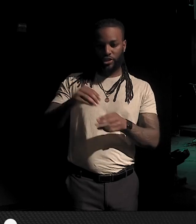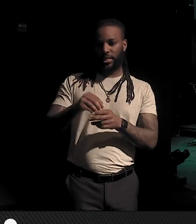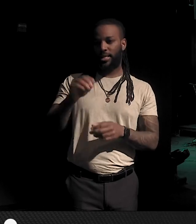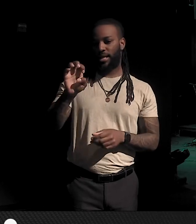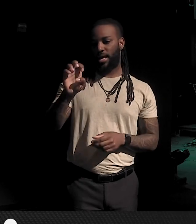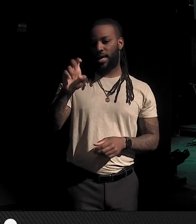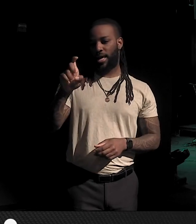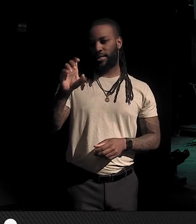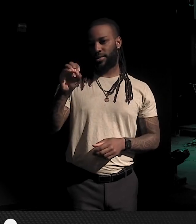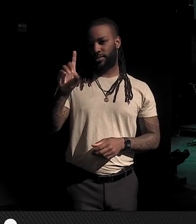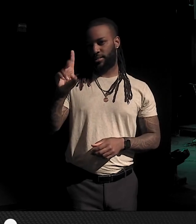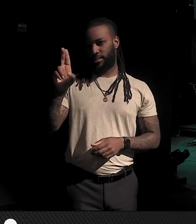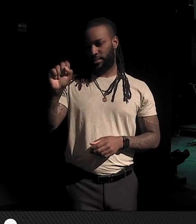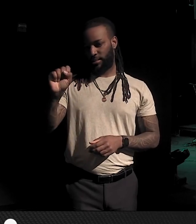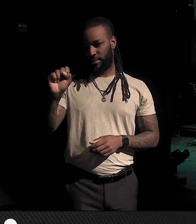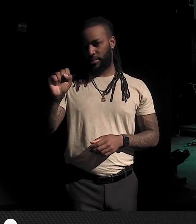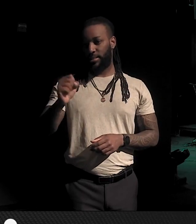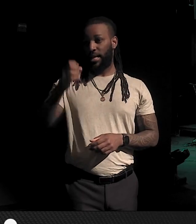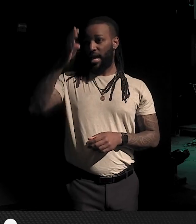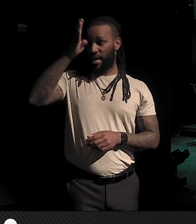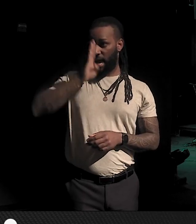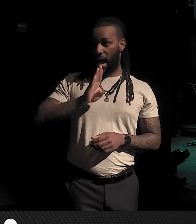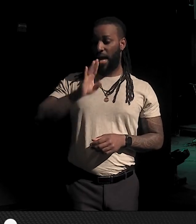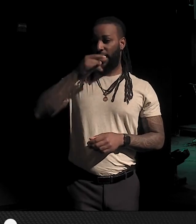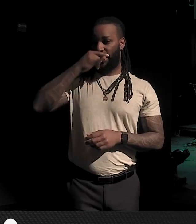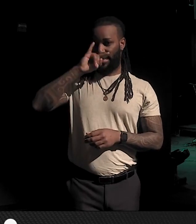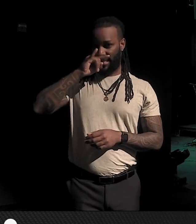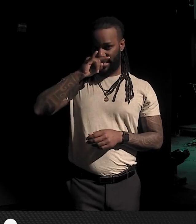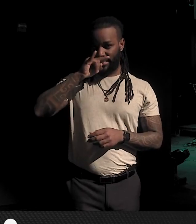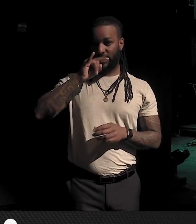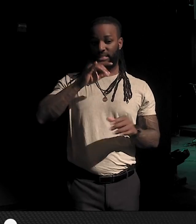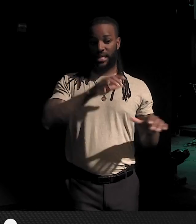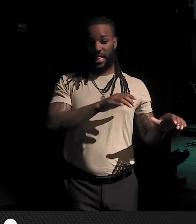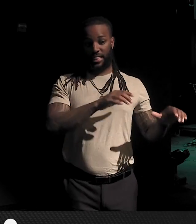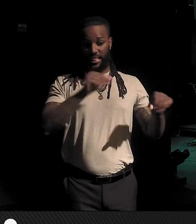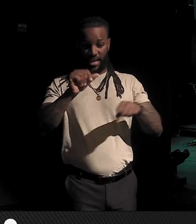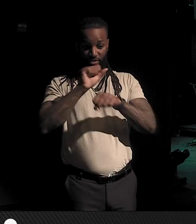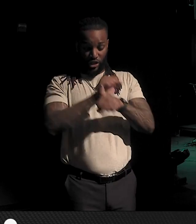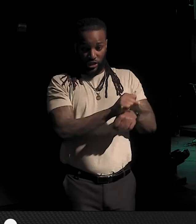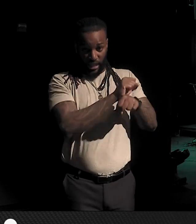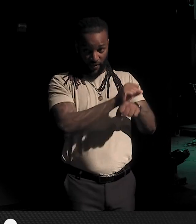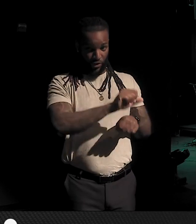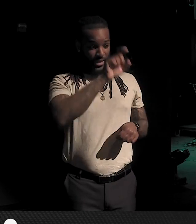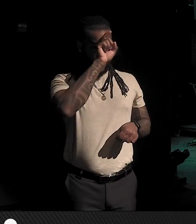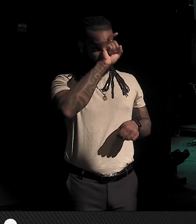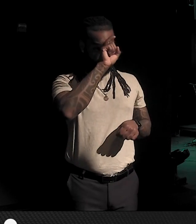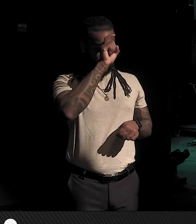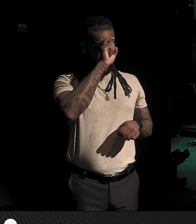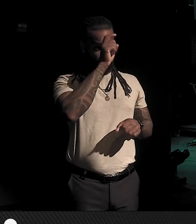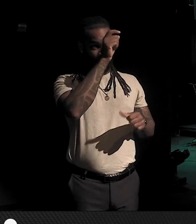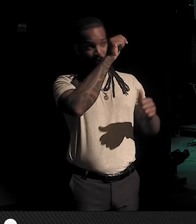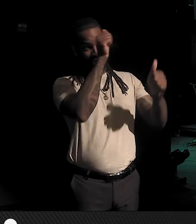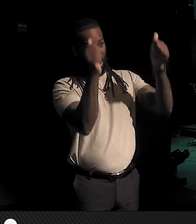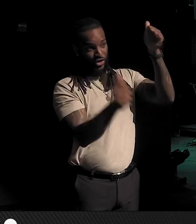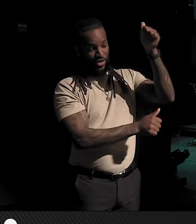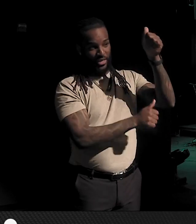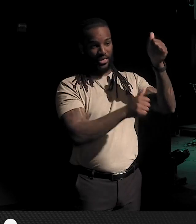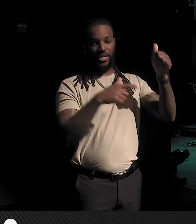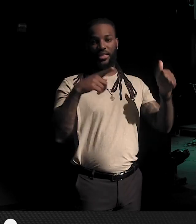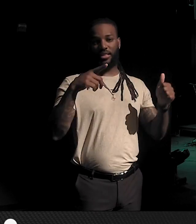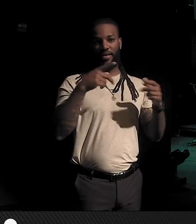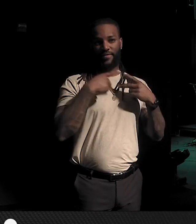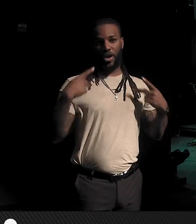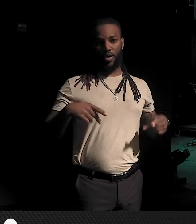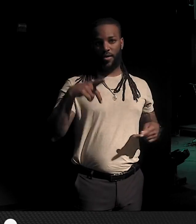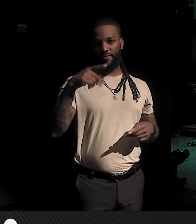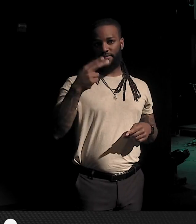Exodus, God's kids leave the slavery of Egypt, where they were underneath the yoke of Pharaoh, and